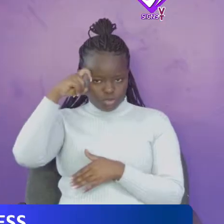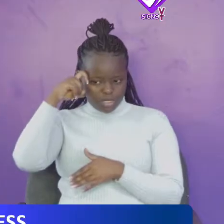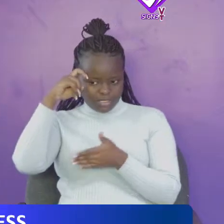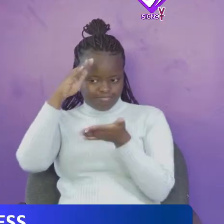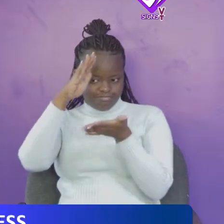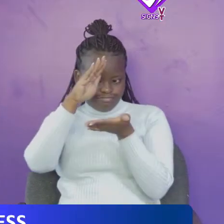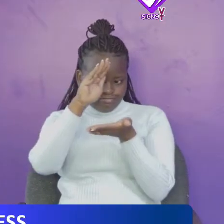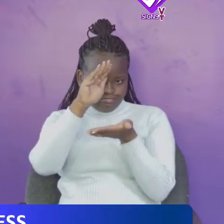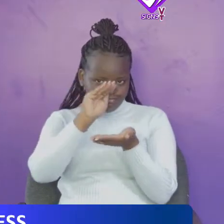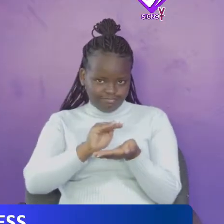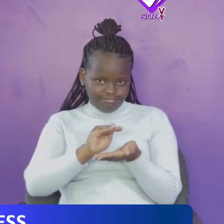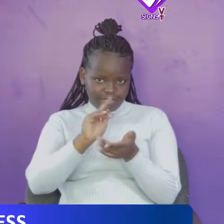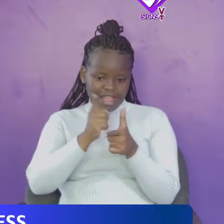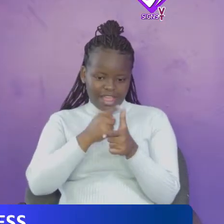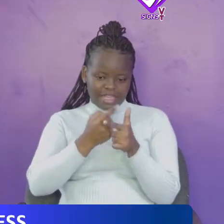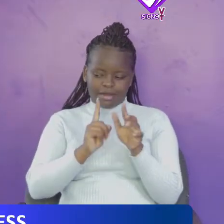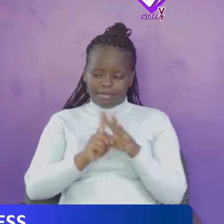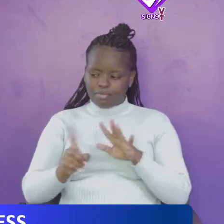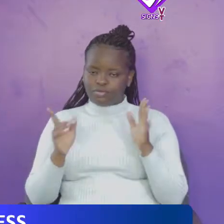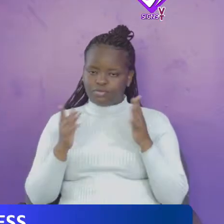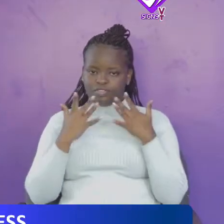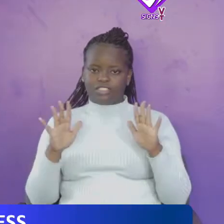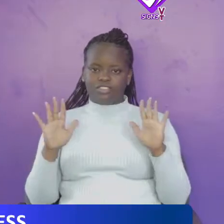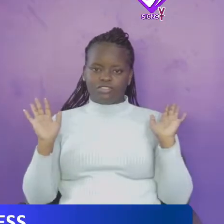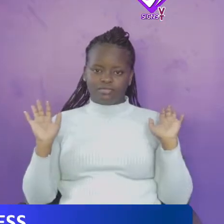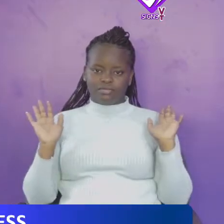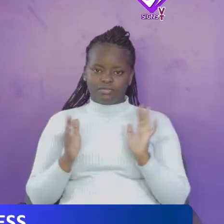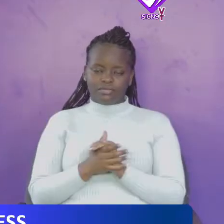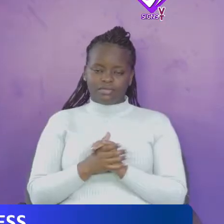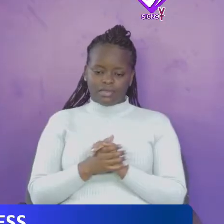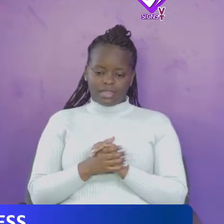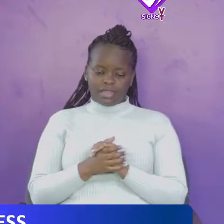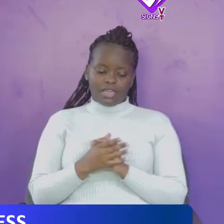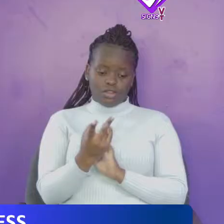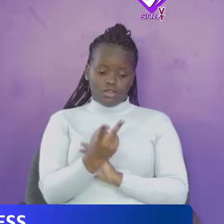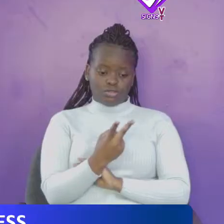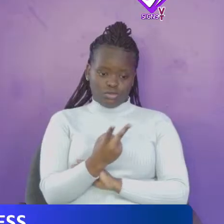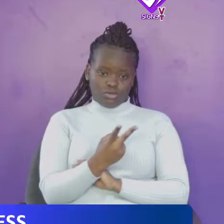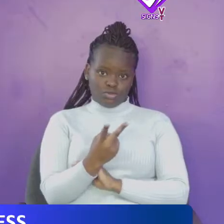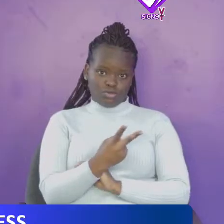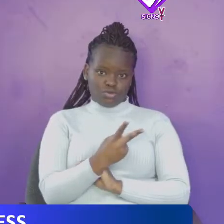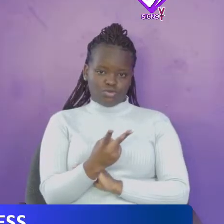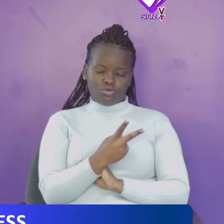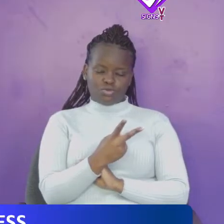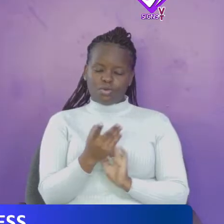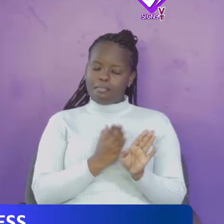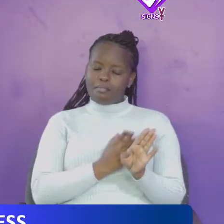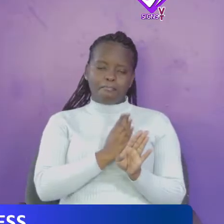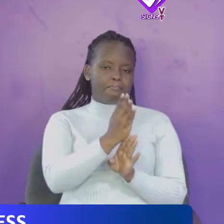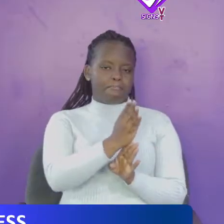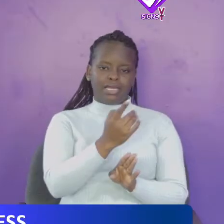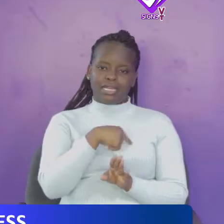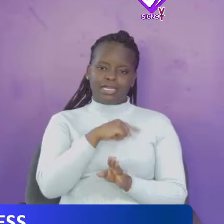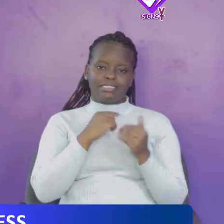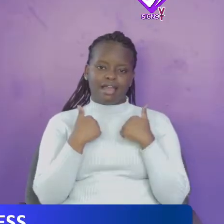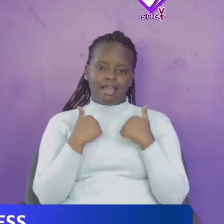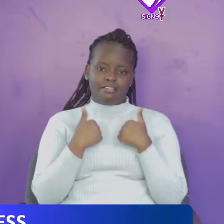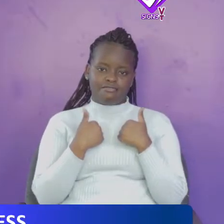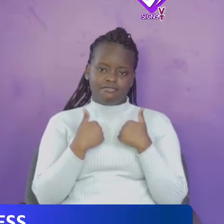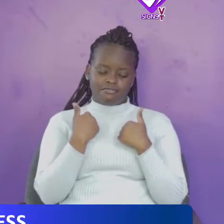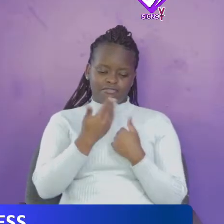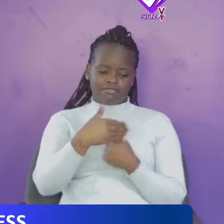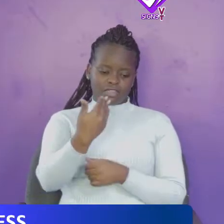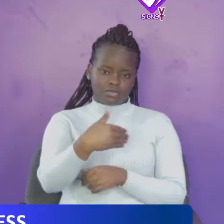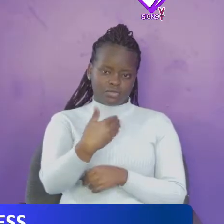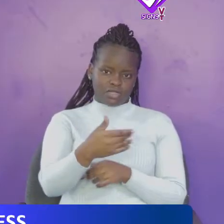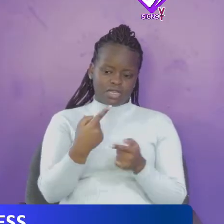then it completely disappears. So apart from those two, because those two are like the major Yeah. that we deal with from Yeah. time to time,